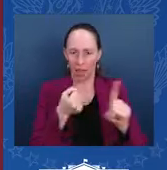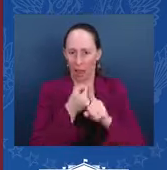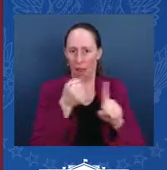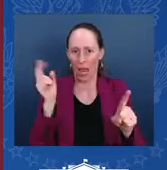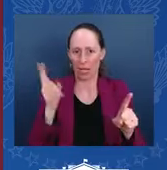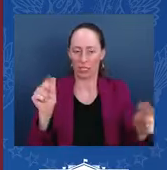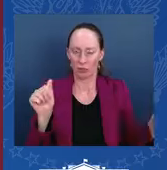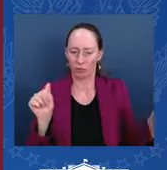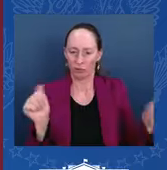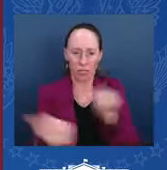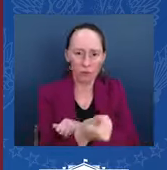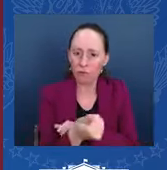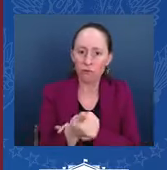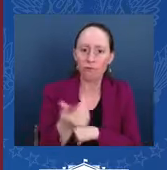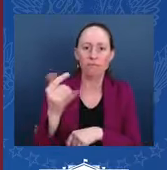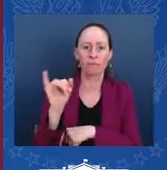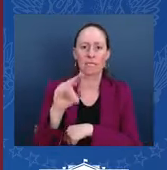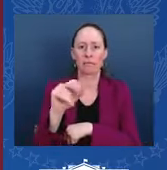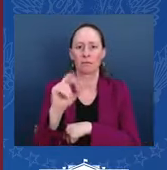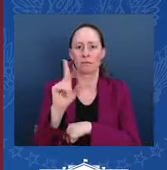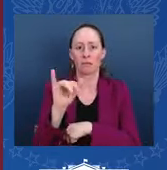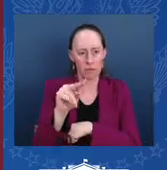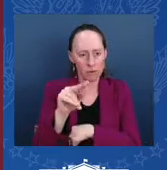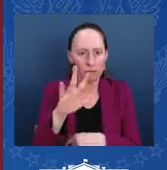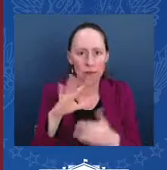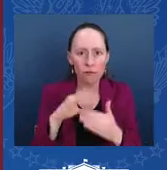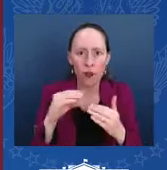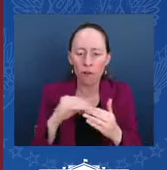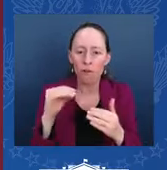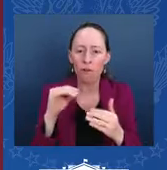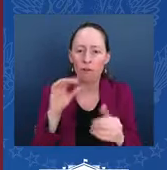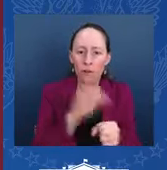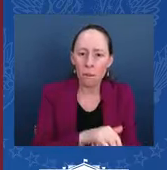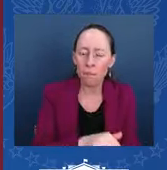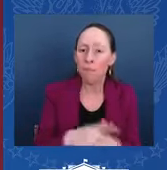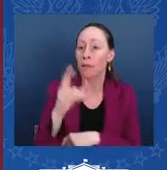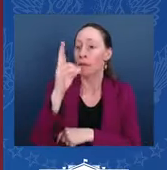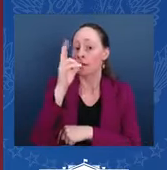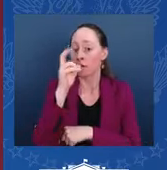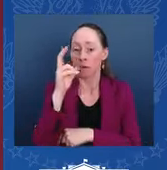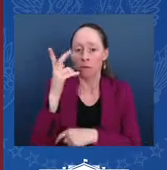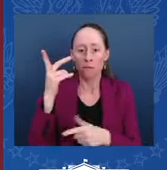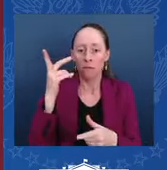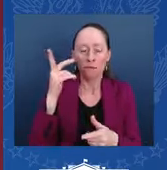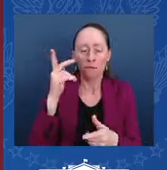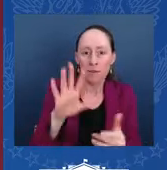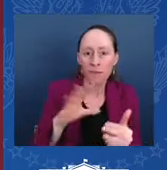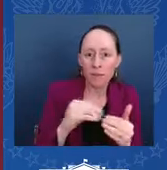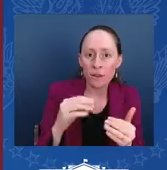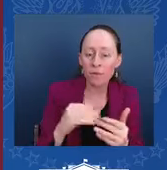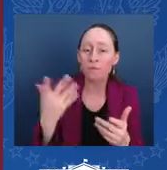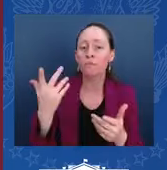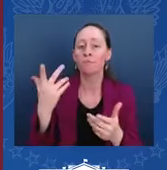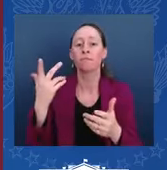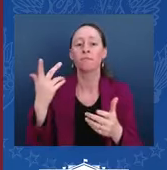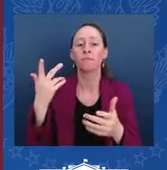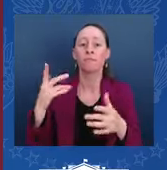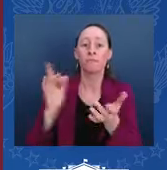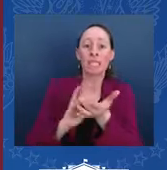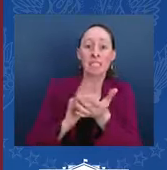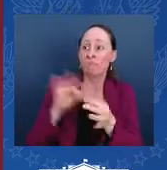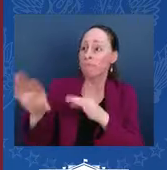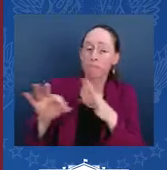inhaler, $2,000 a year cap, and things continue to go. We're showing how healthcare should be a right, not a privilege in